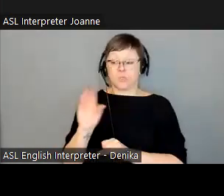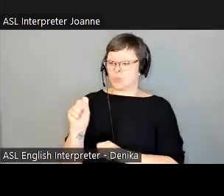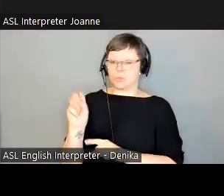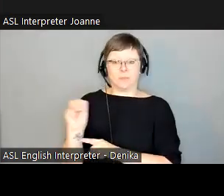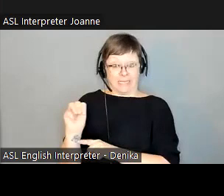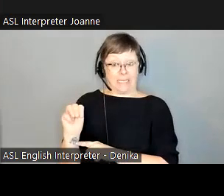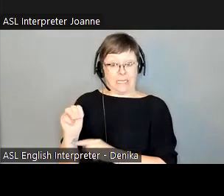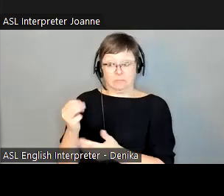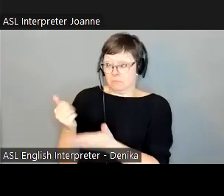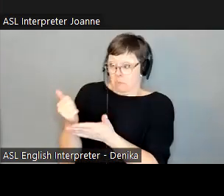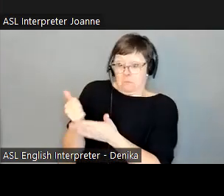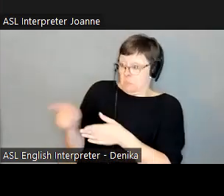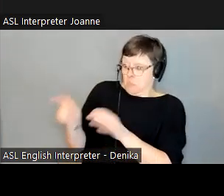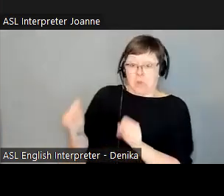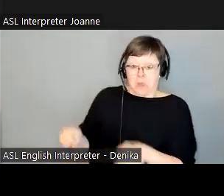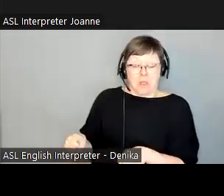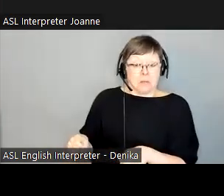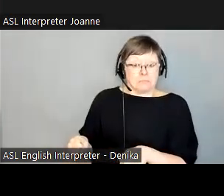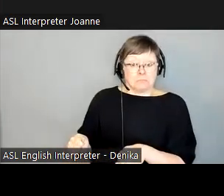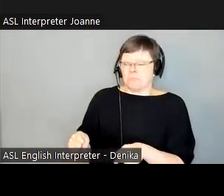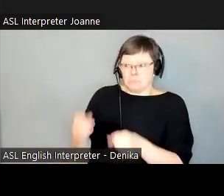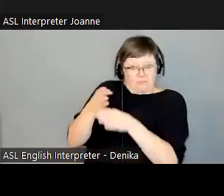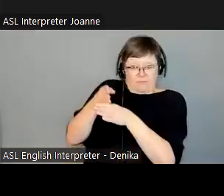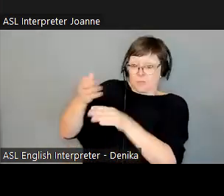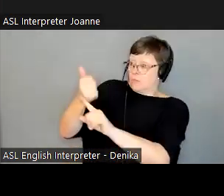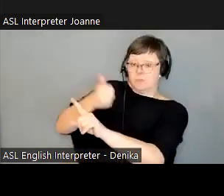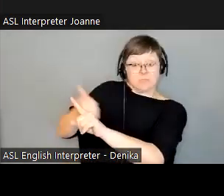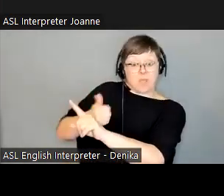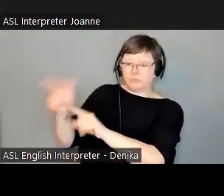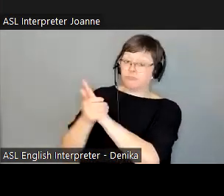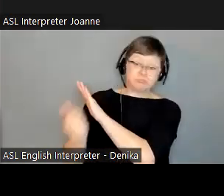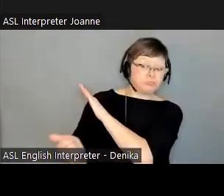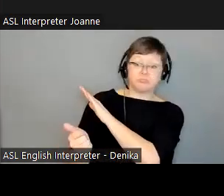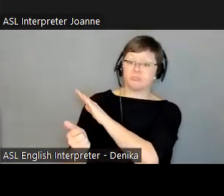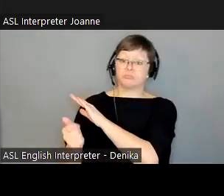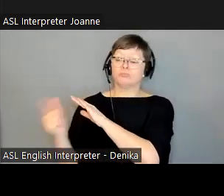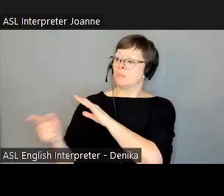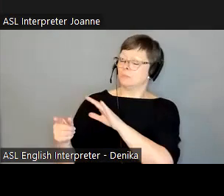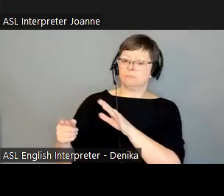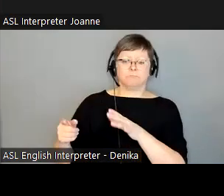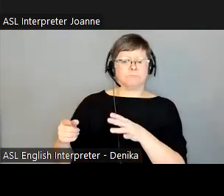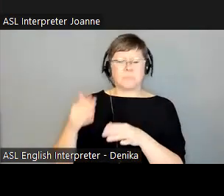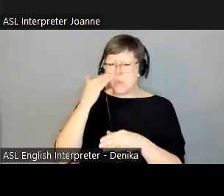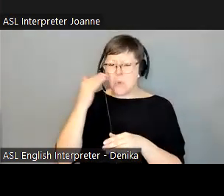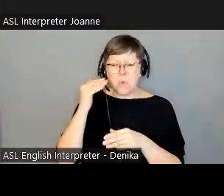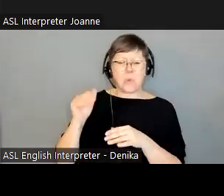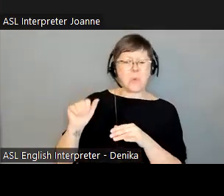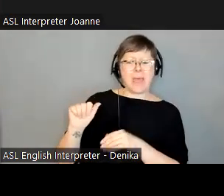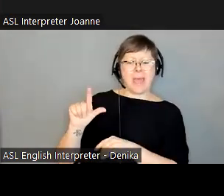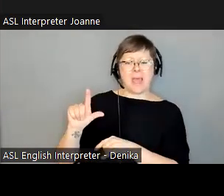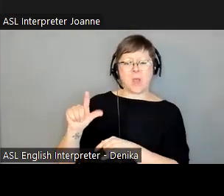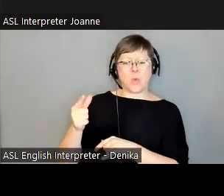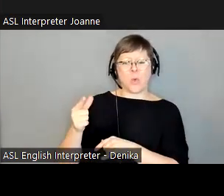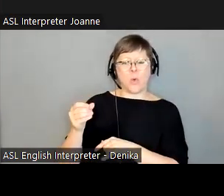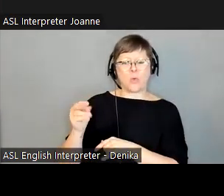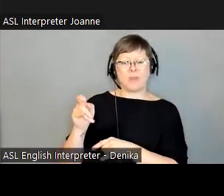social media help, and they have professionals who are on top of all the algorithm changes and all the new